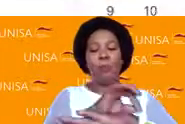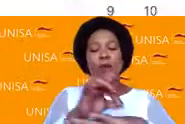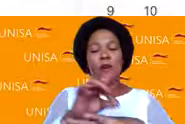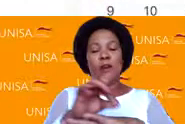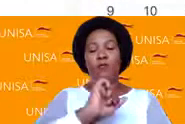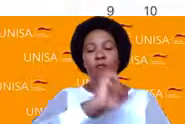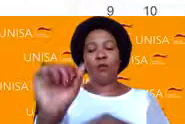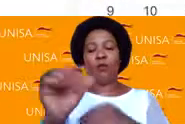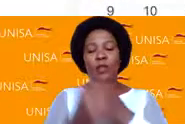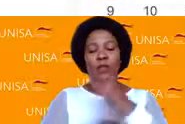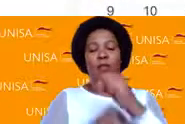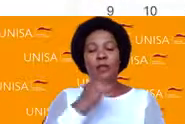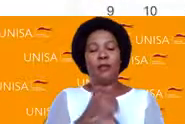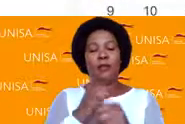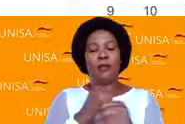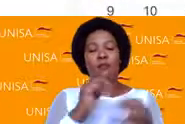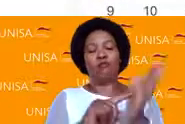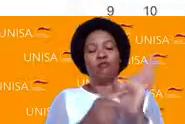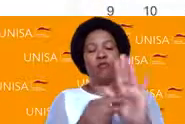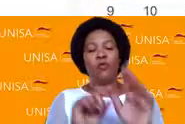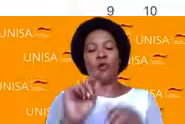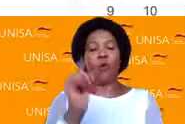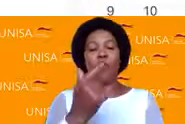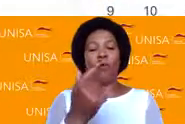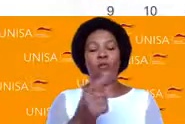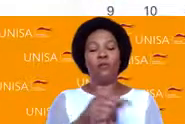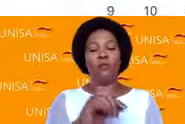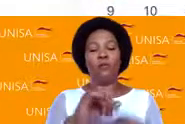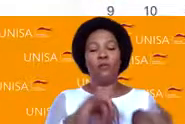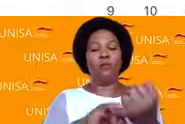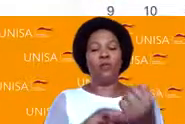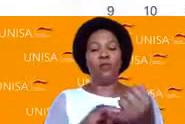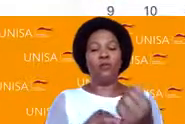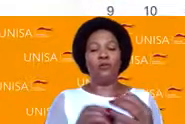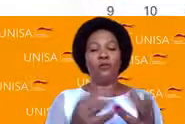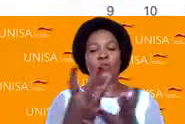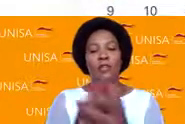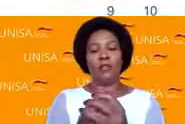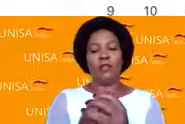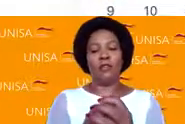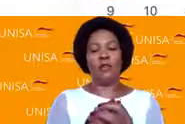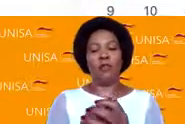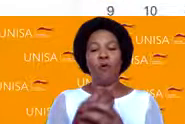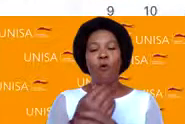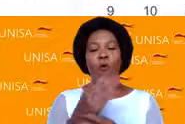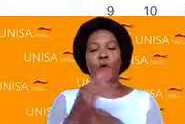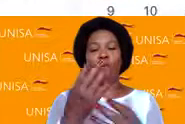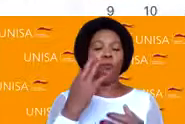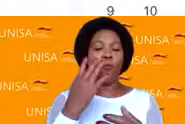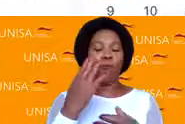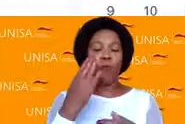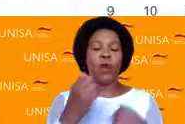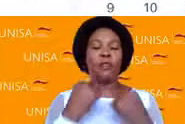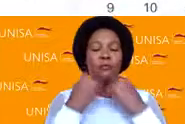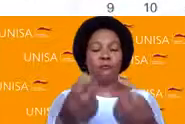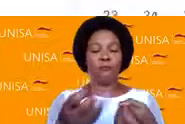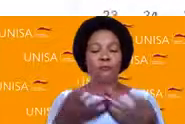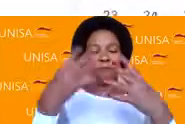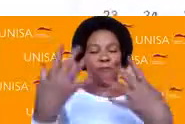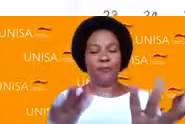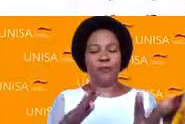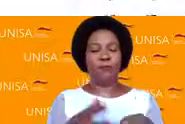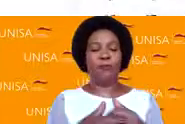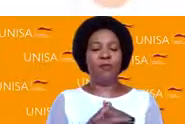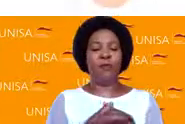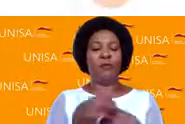all your modules together, when all the due dates are, uh, when the due dates are.